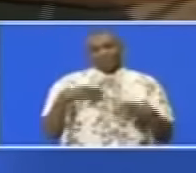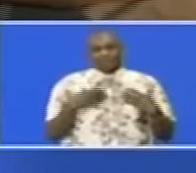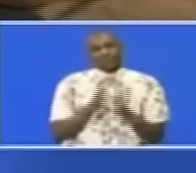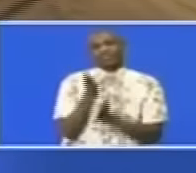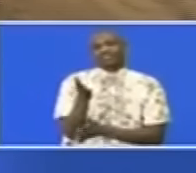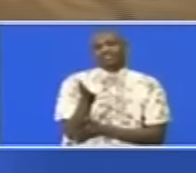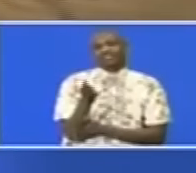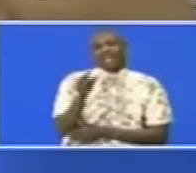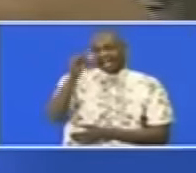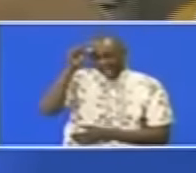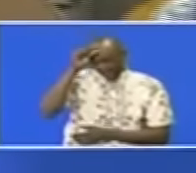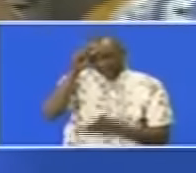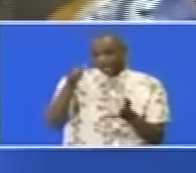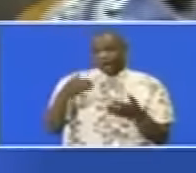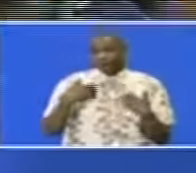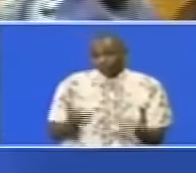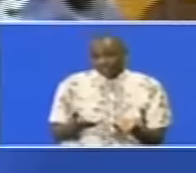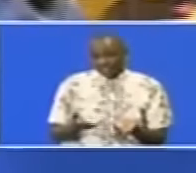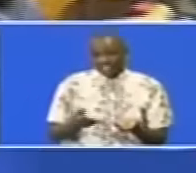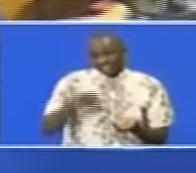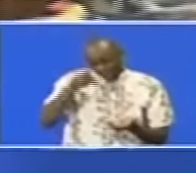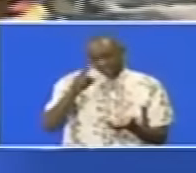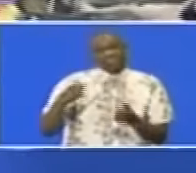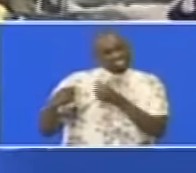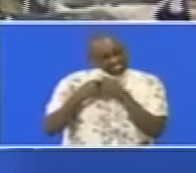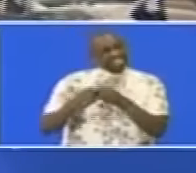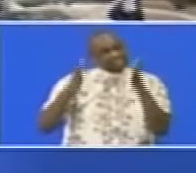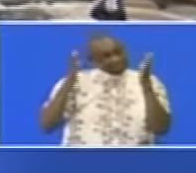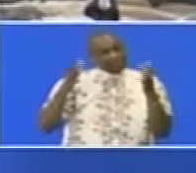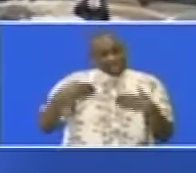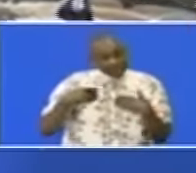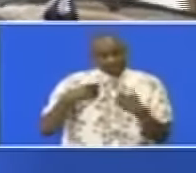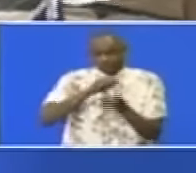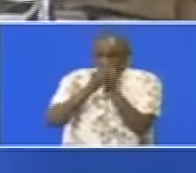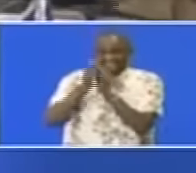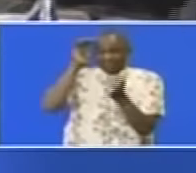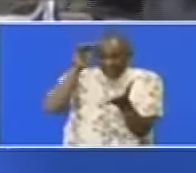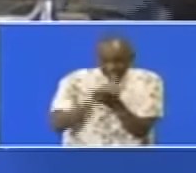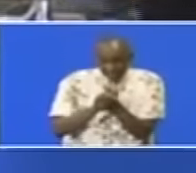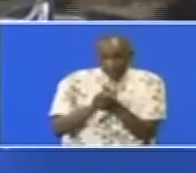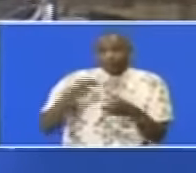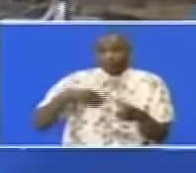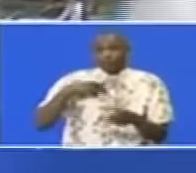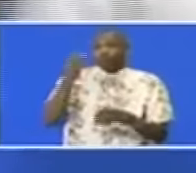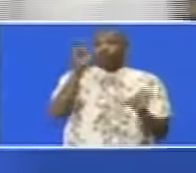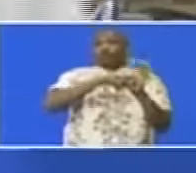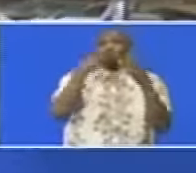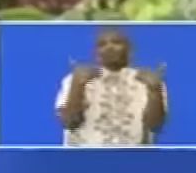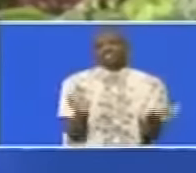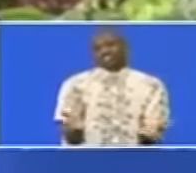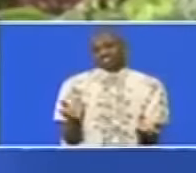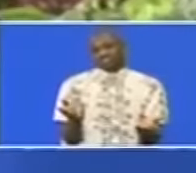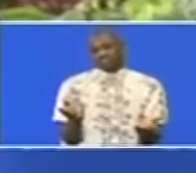But the government faces even more an uphill task, changing the belief system of those already